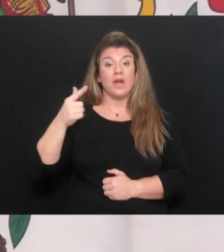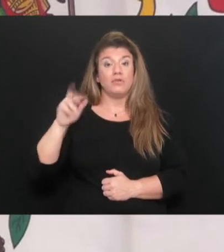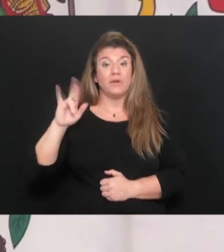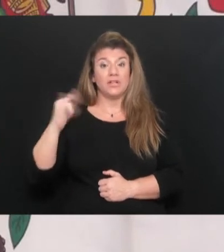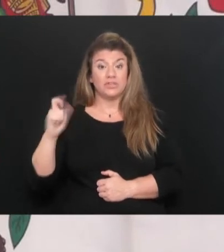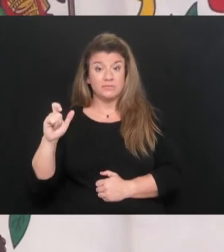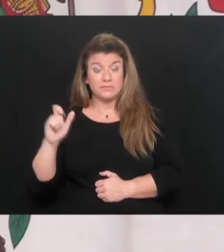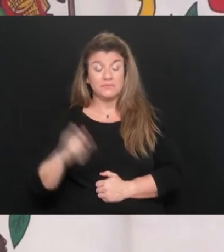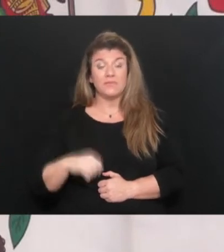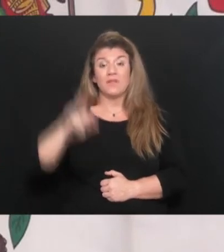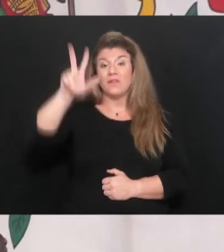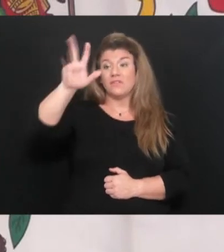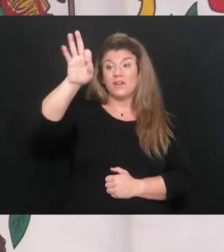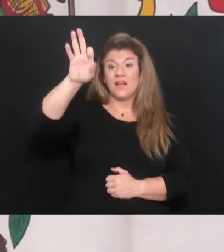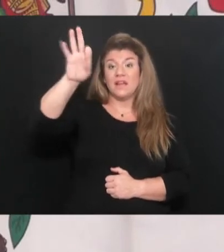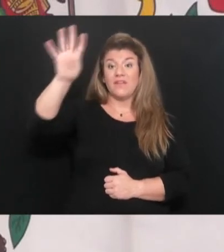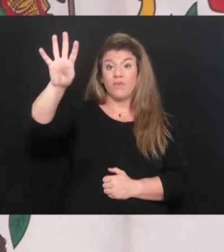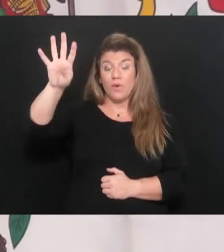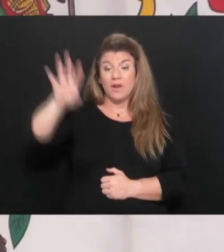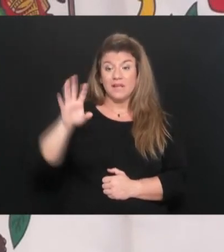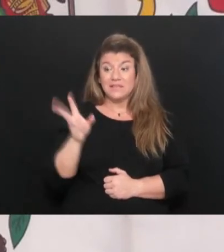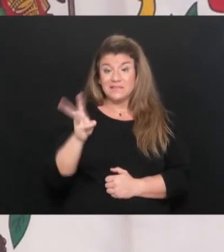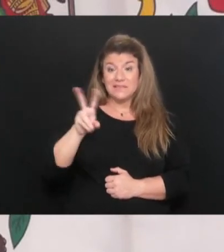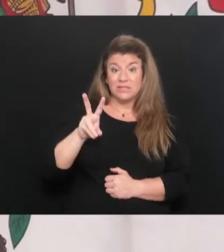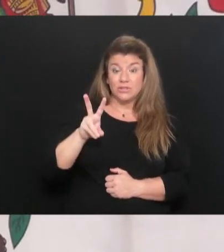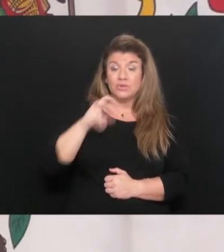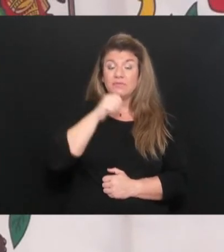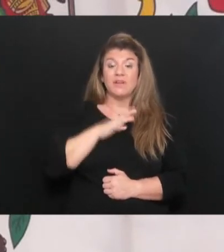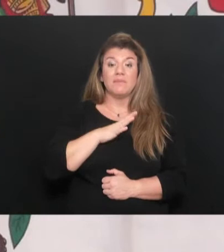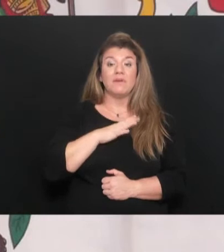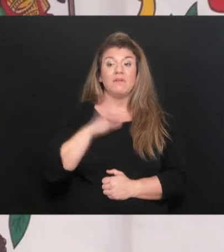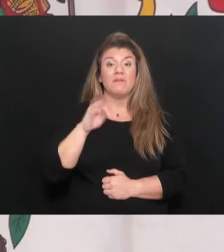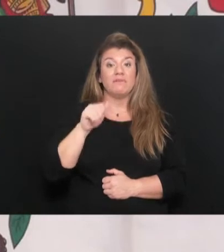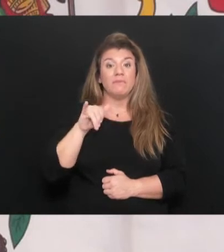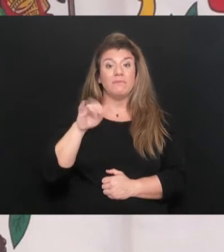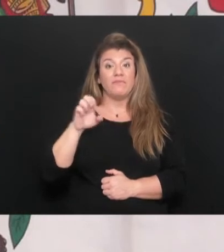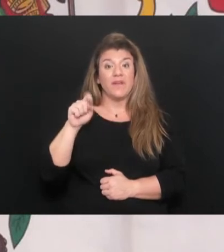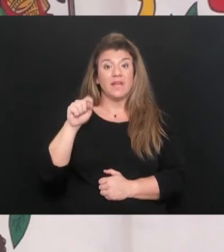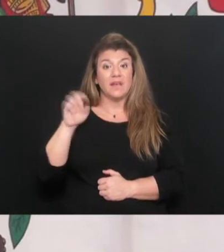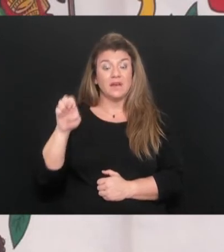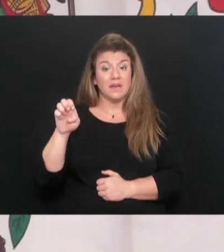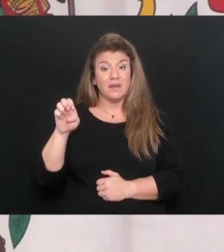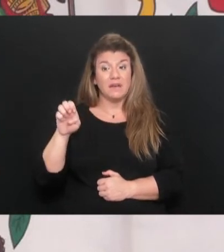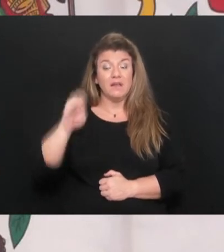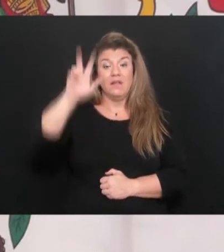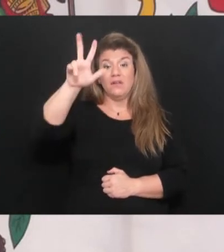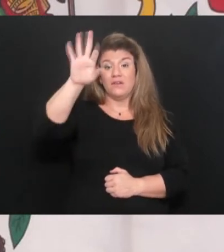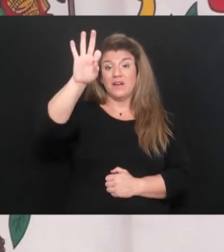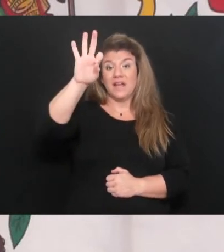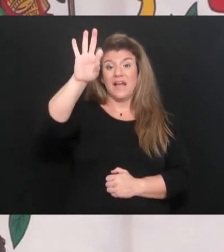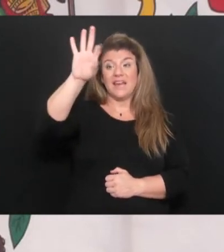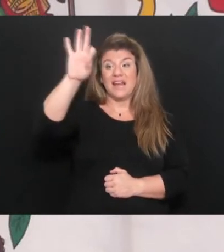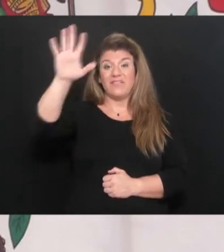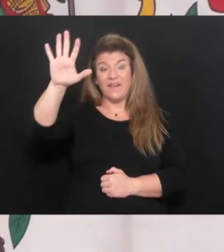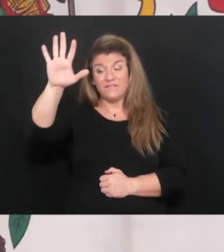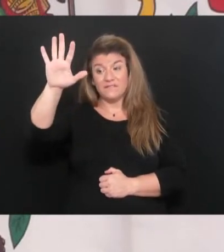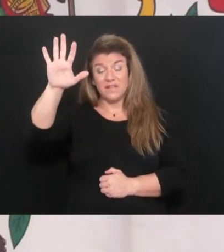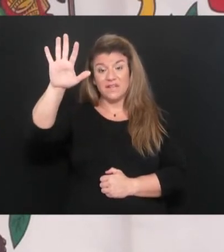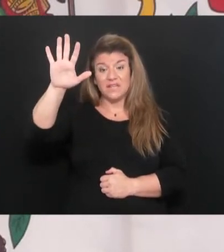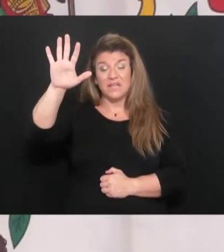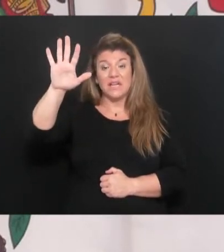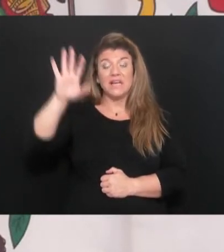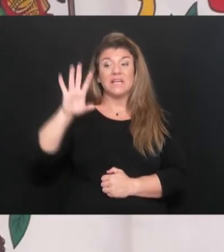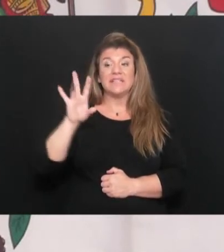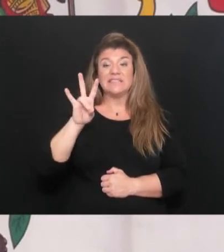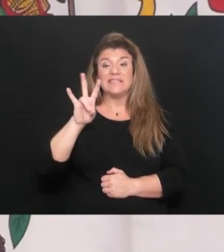The 3,994th death, a 62-year-old female from Fayette County. The 3,995th death,